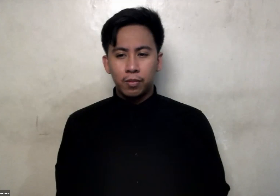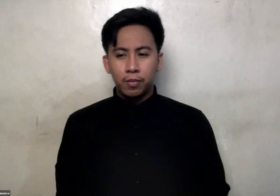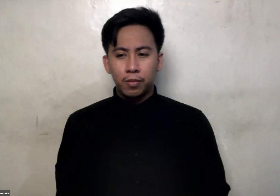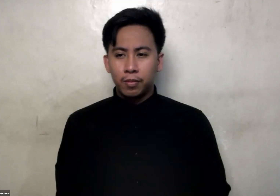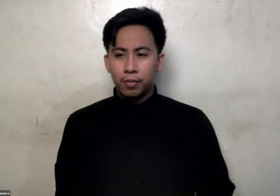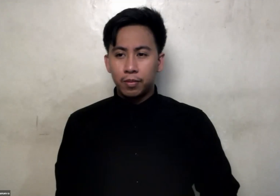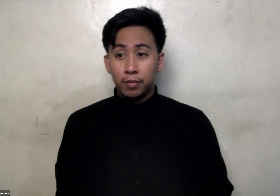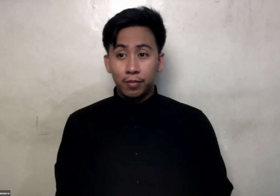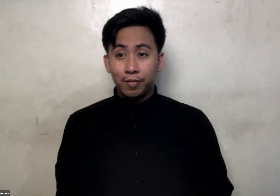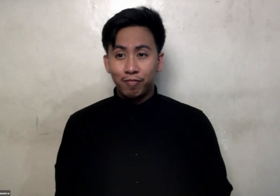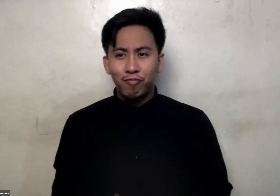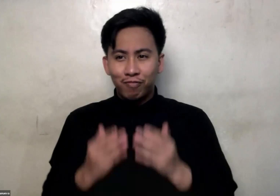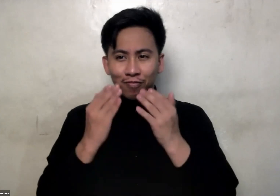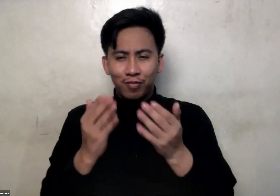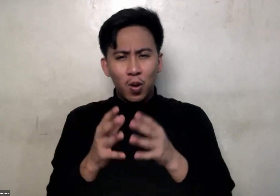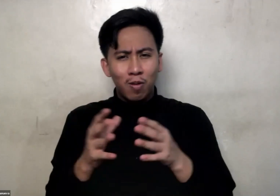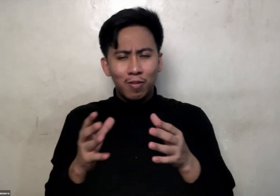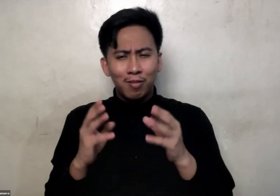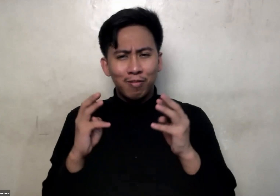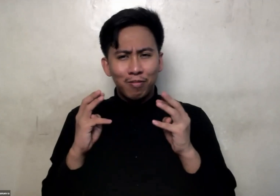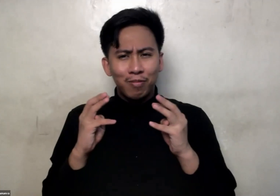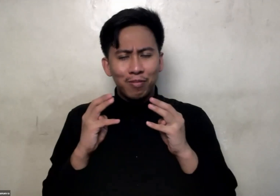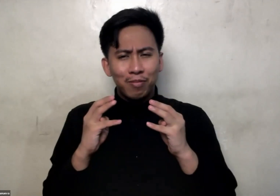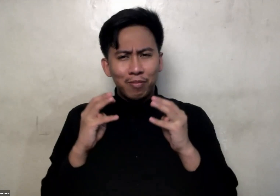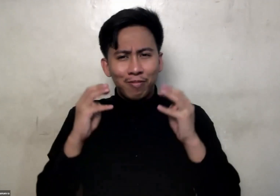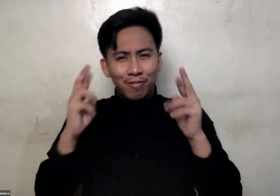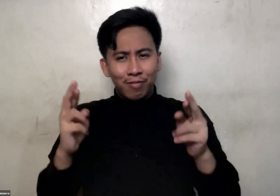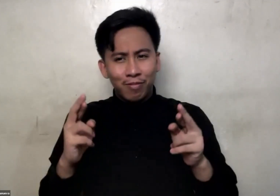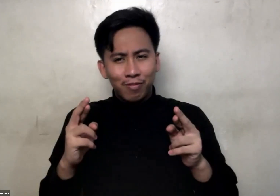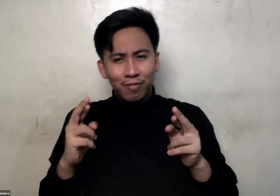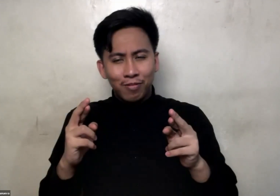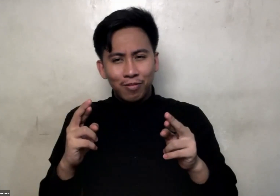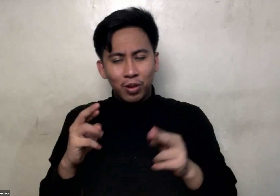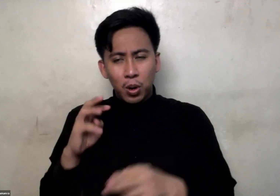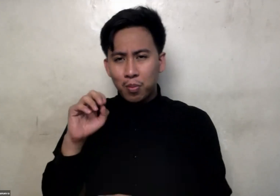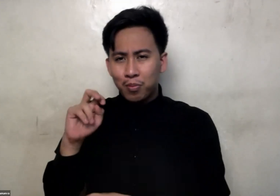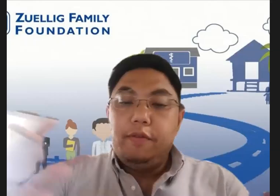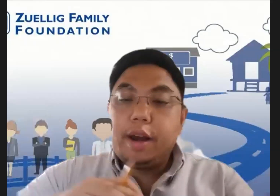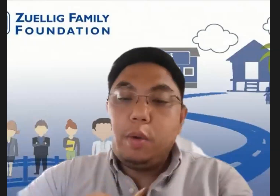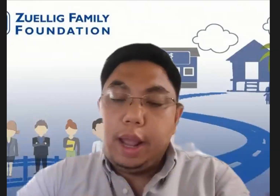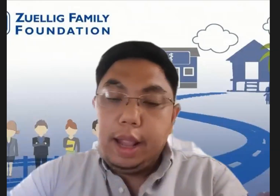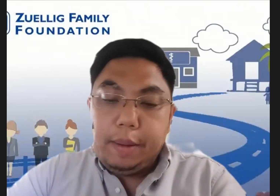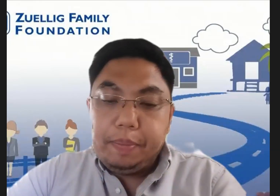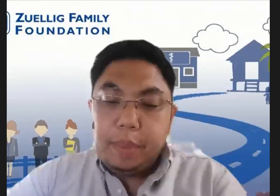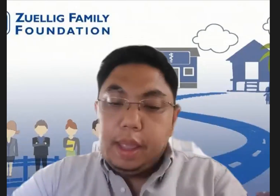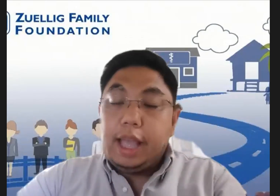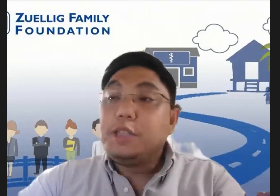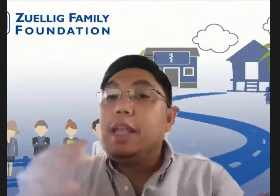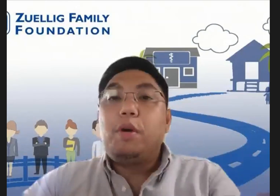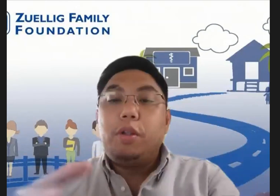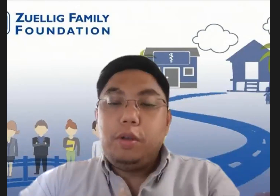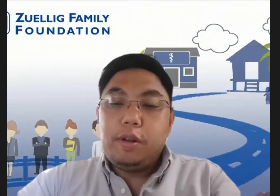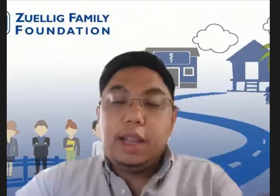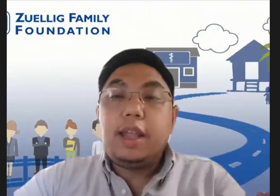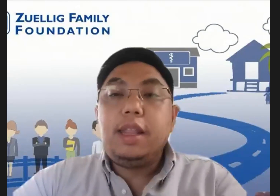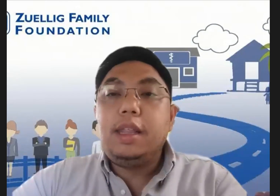Yeah, thank you very much, Mayor Lino Montilla of Tacorong City. He very well explained